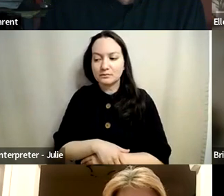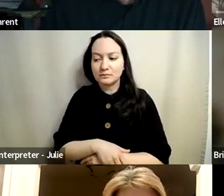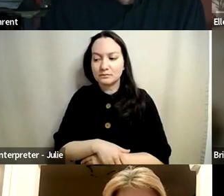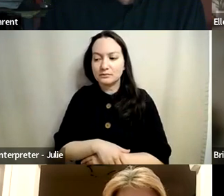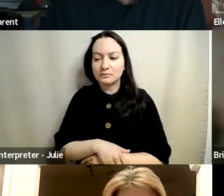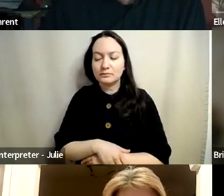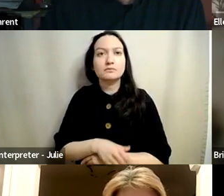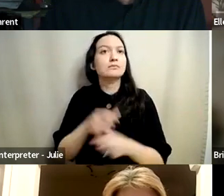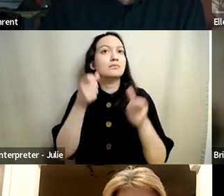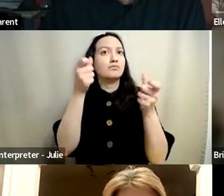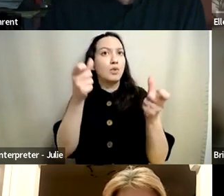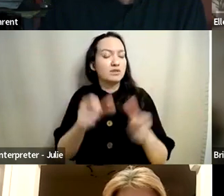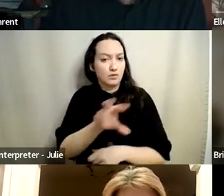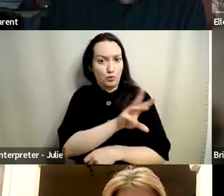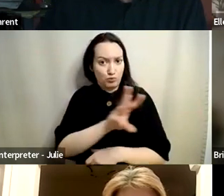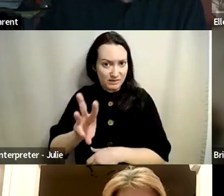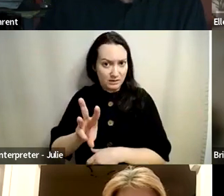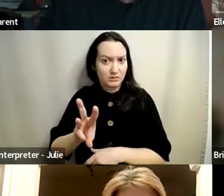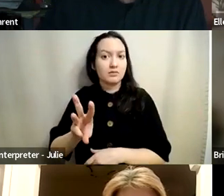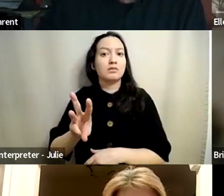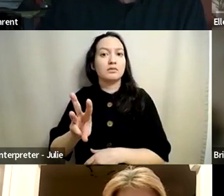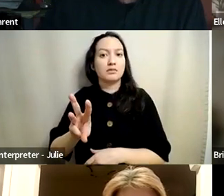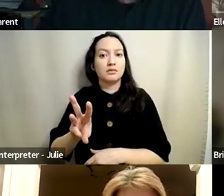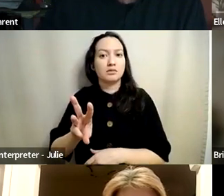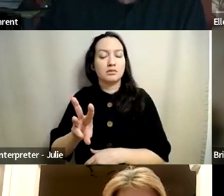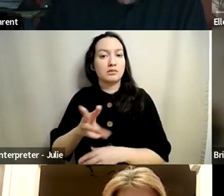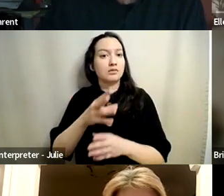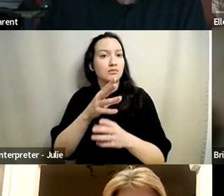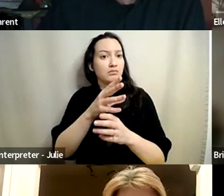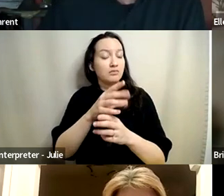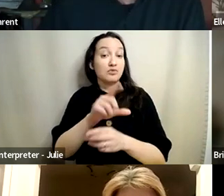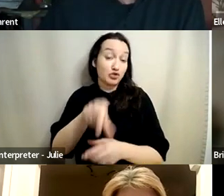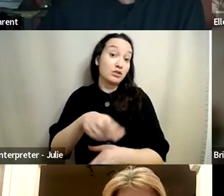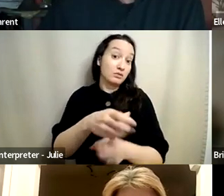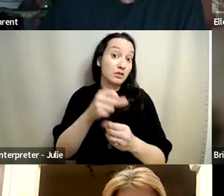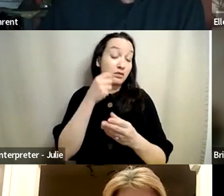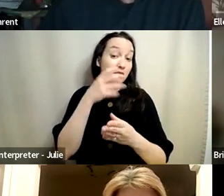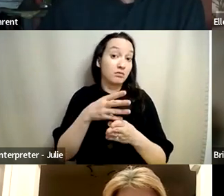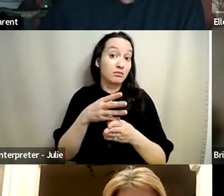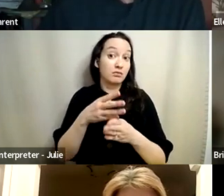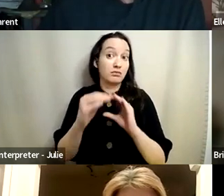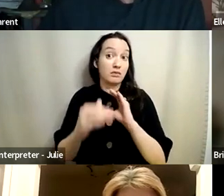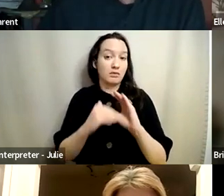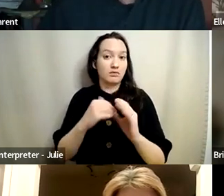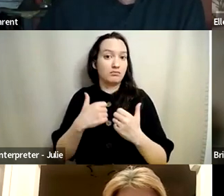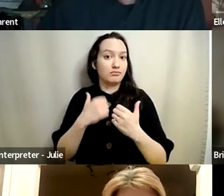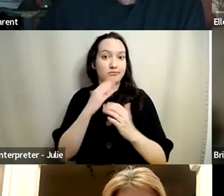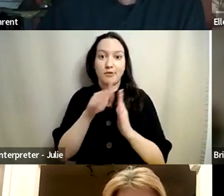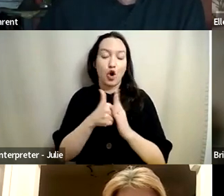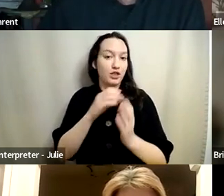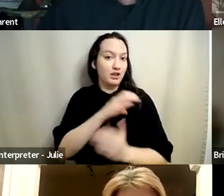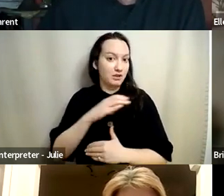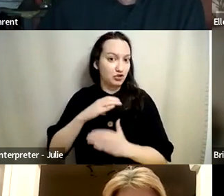So it is posted on the website, and you did receive a copy, or you should have received a copy. It was addressed to all the